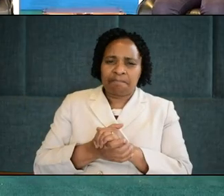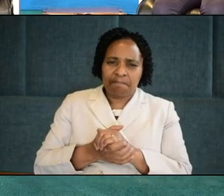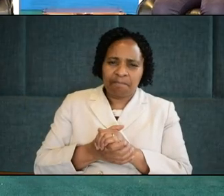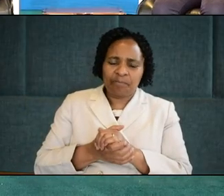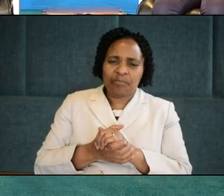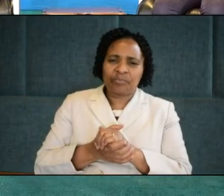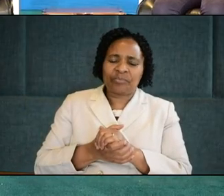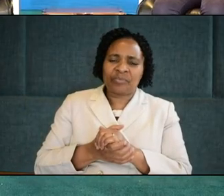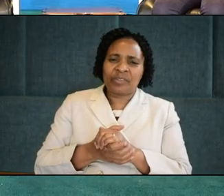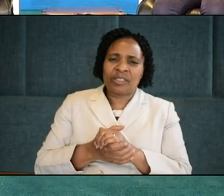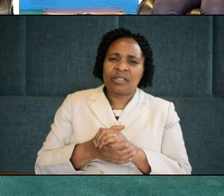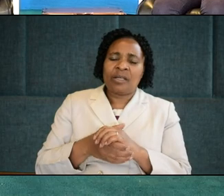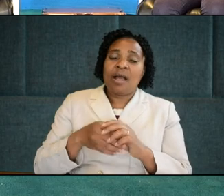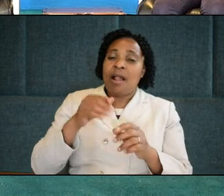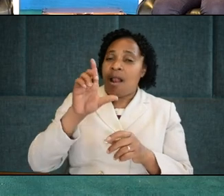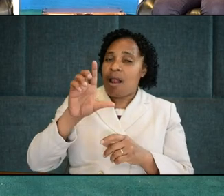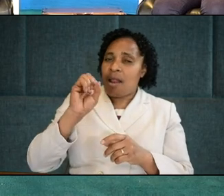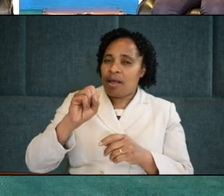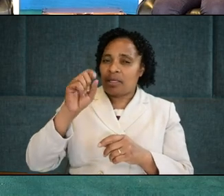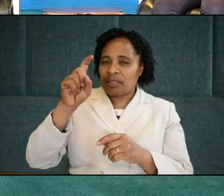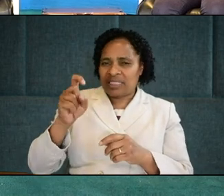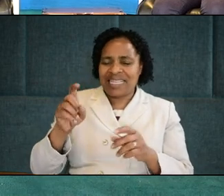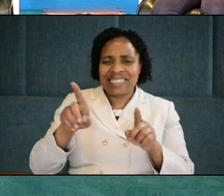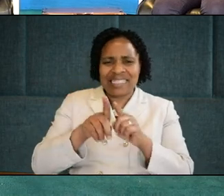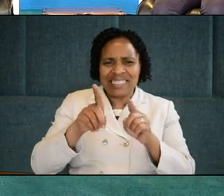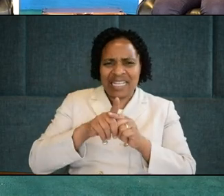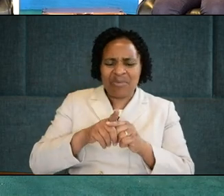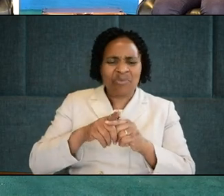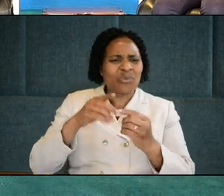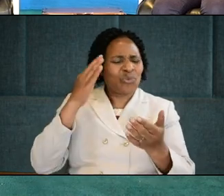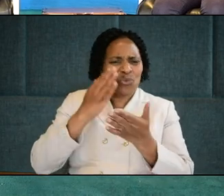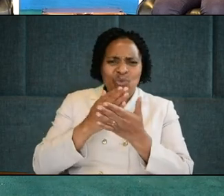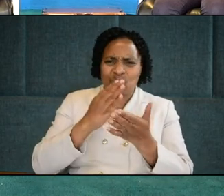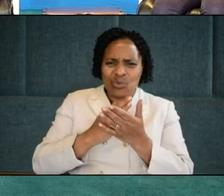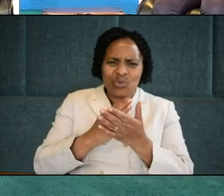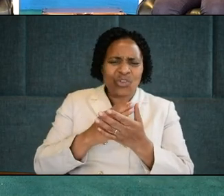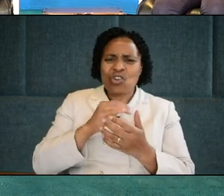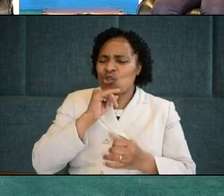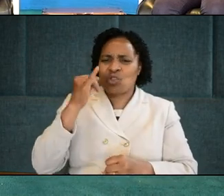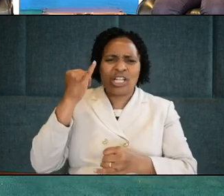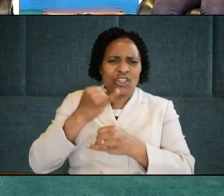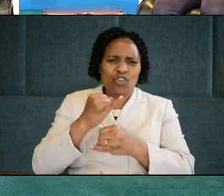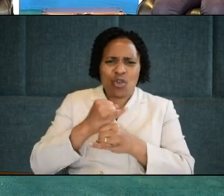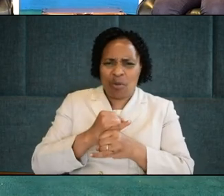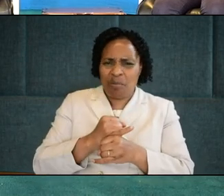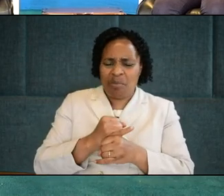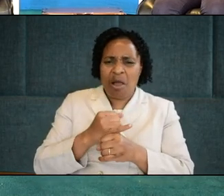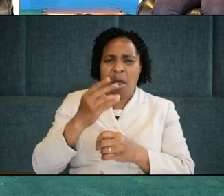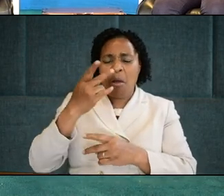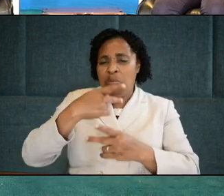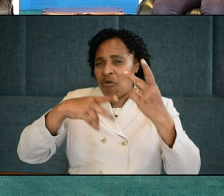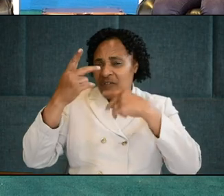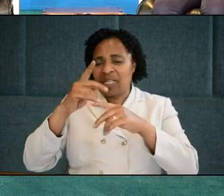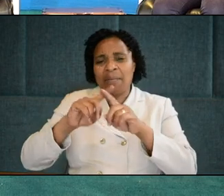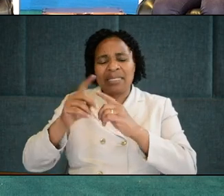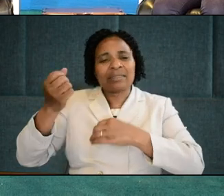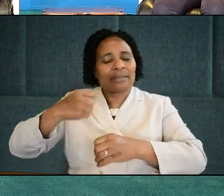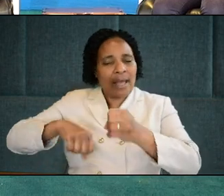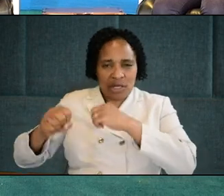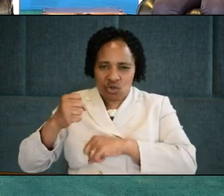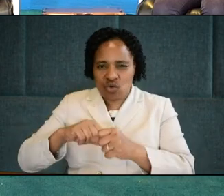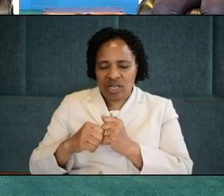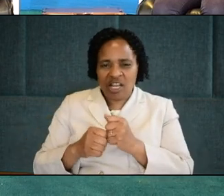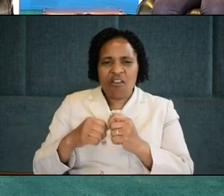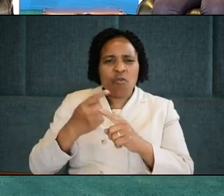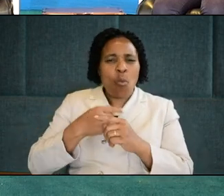Flex? Well, I'm also with Grace. It's not really a job or a profession, but it's actually an action.